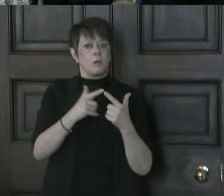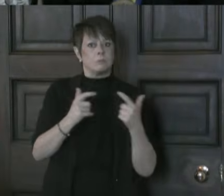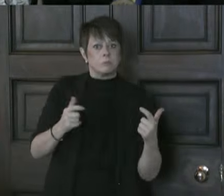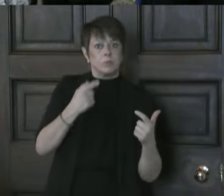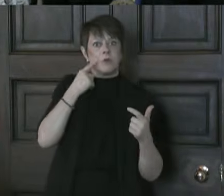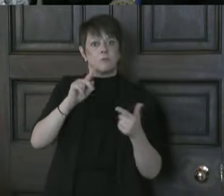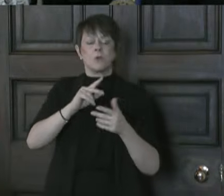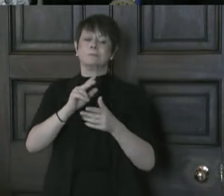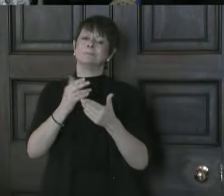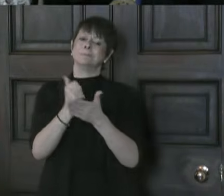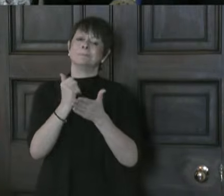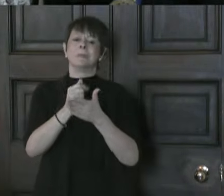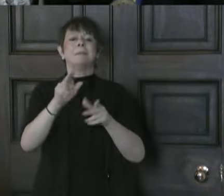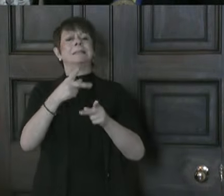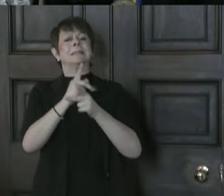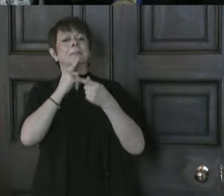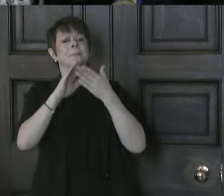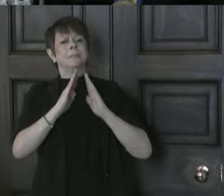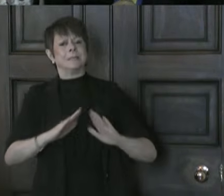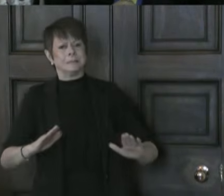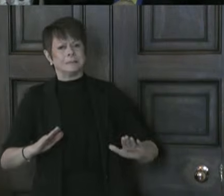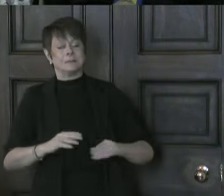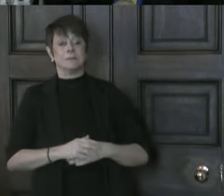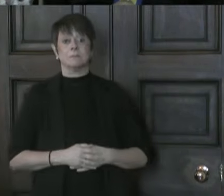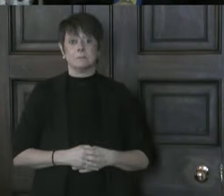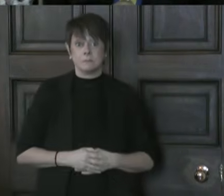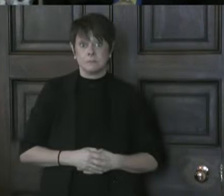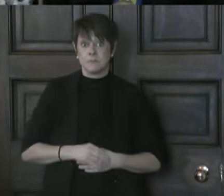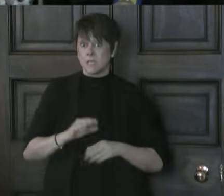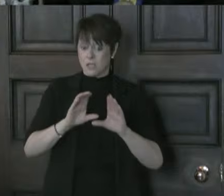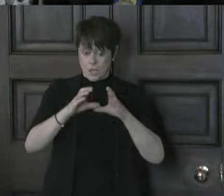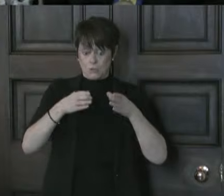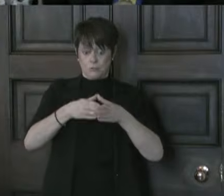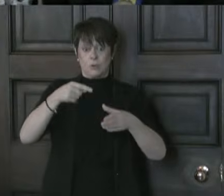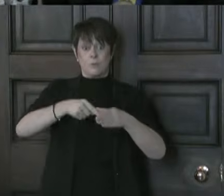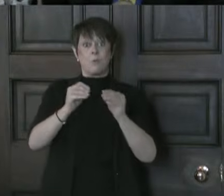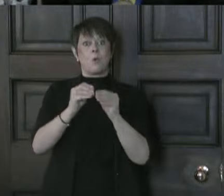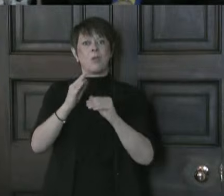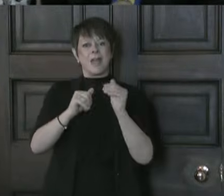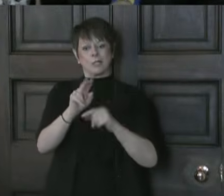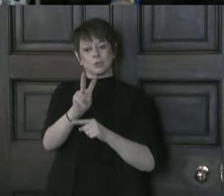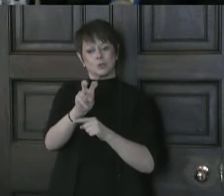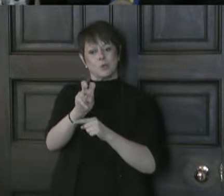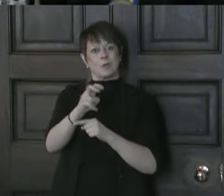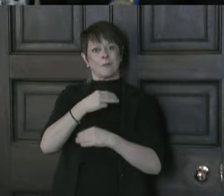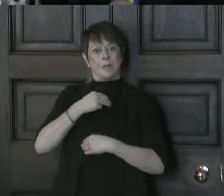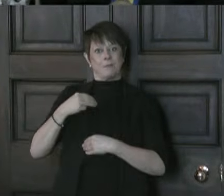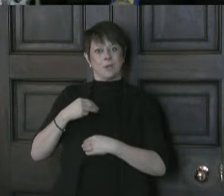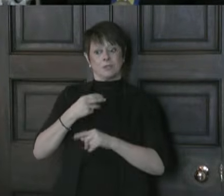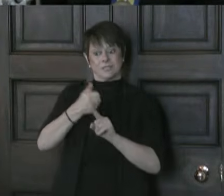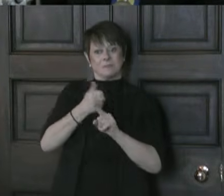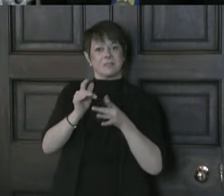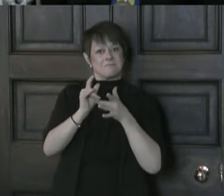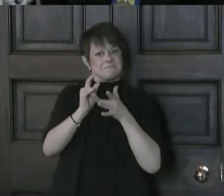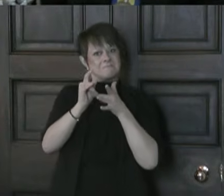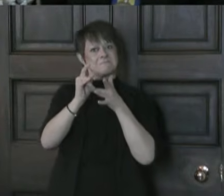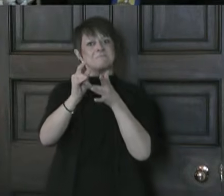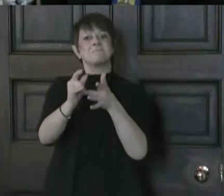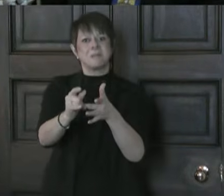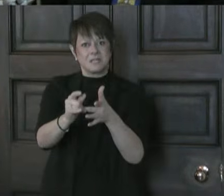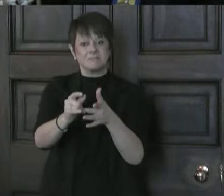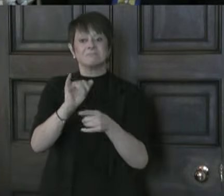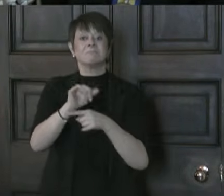peacekeeping missions. In a group effort with more than 200 members, Major Pretty leads with the statement